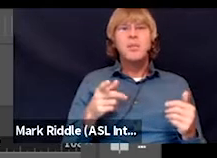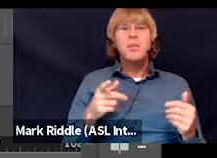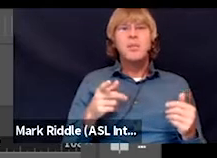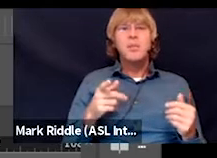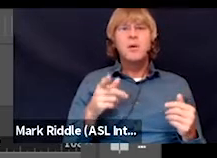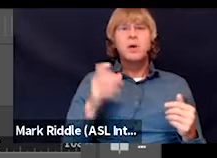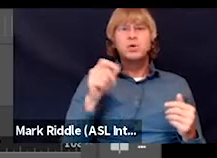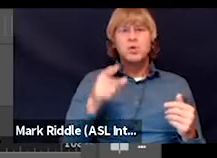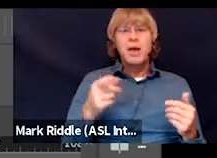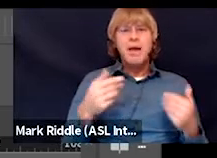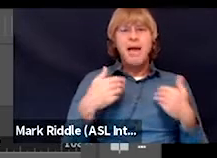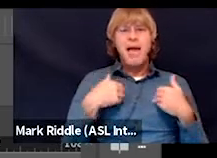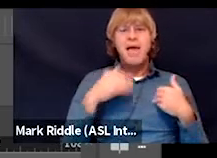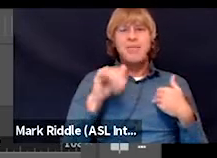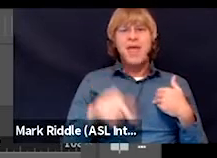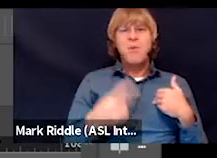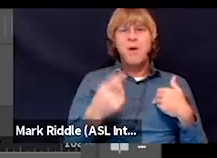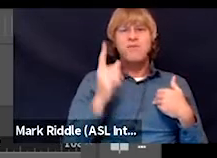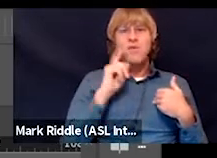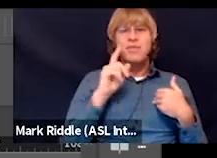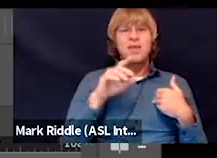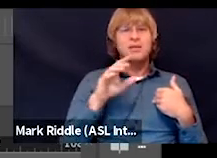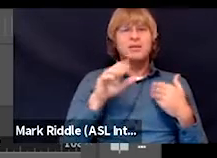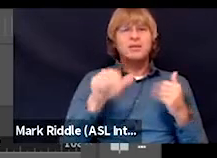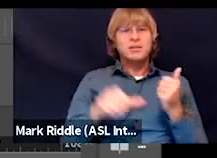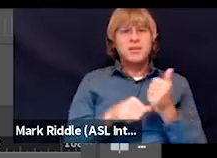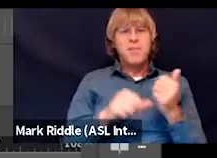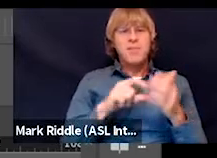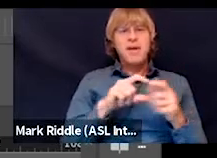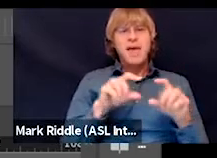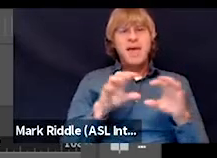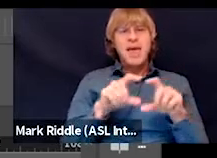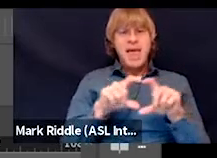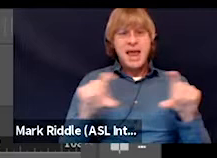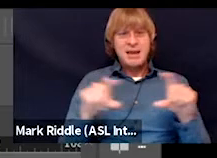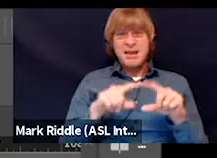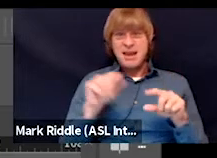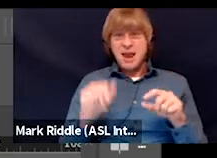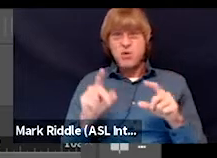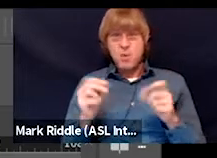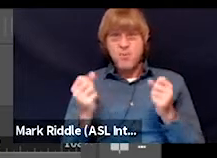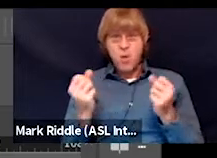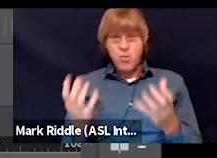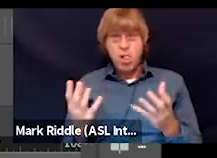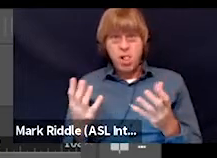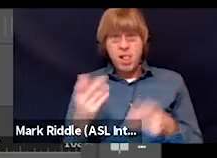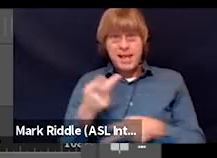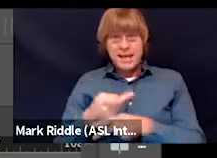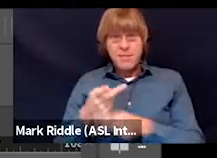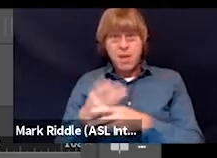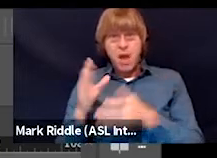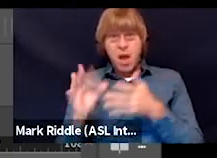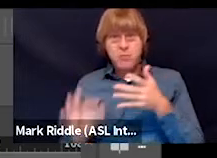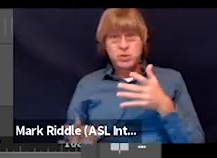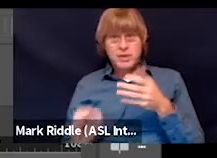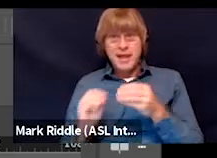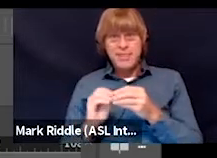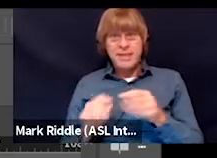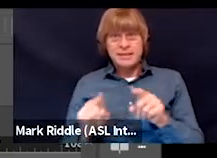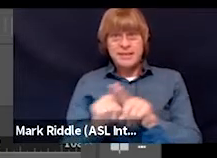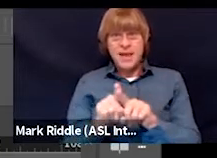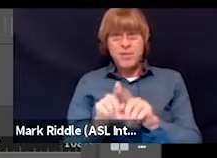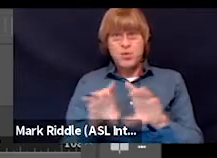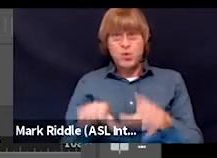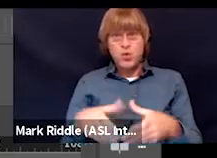So you've had the one for the subhead, but are you able to do multiple keep options in the same